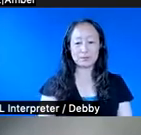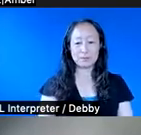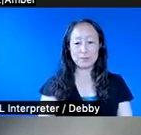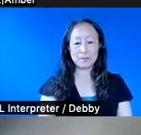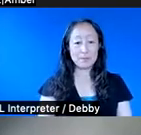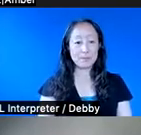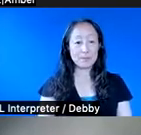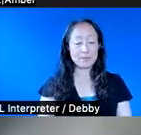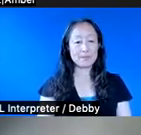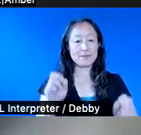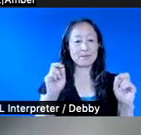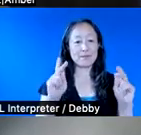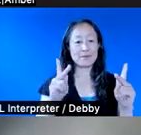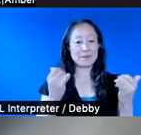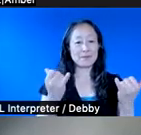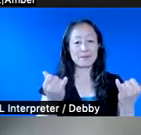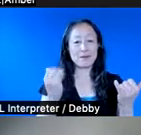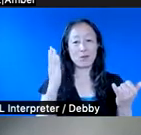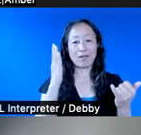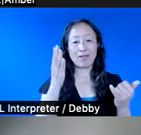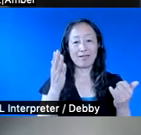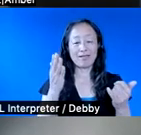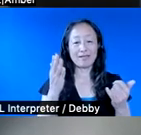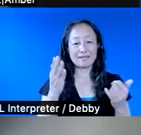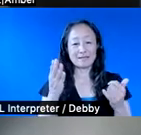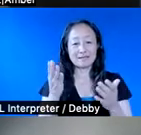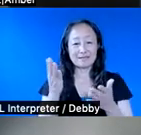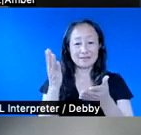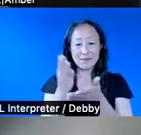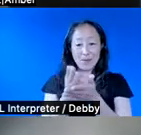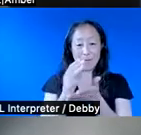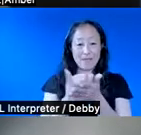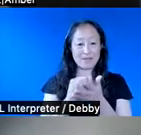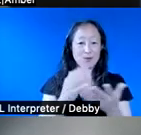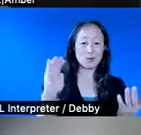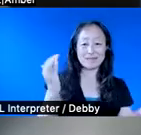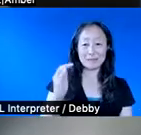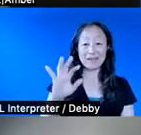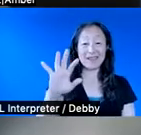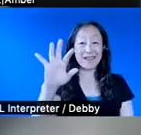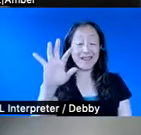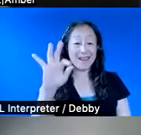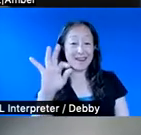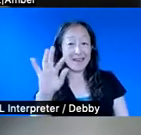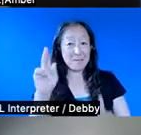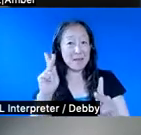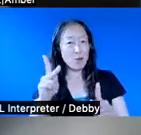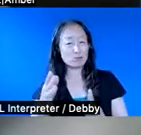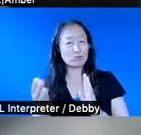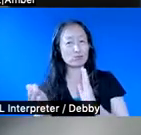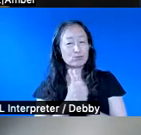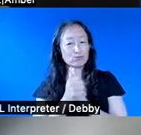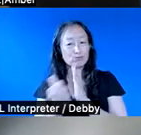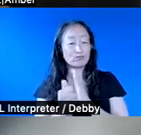All right, I'm gonna stop that. So 9 of us are pros, 34 of us are pretty